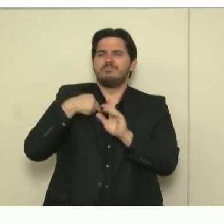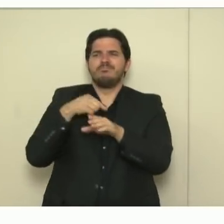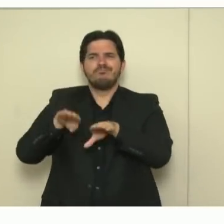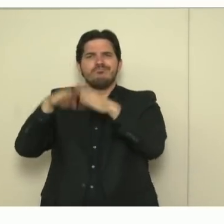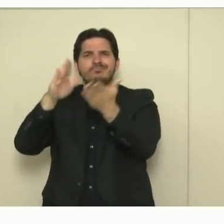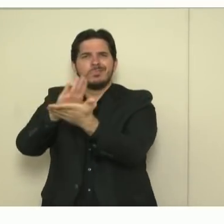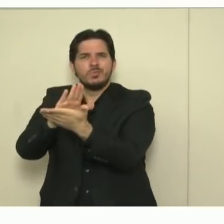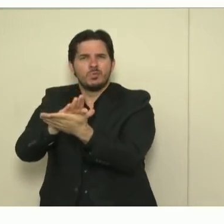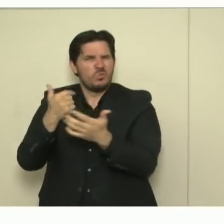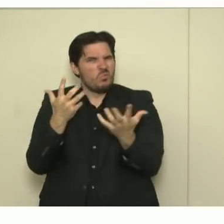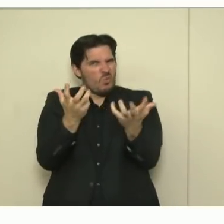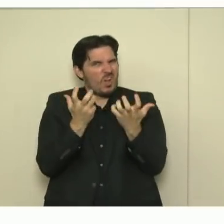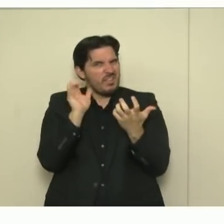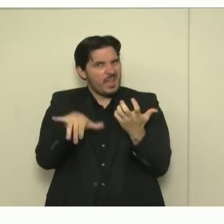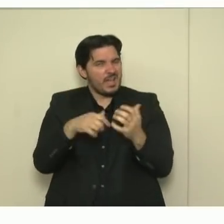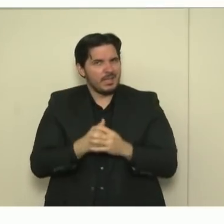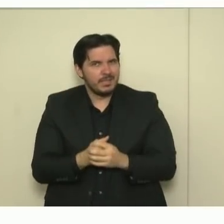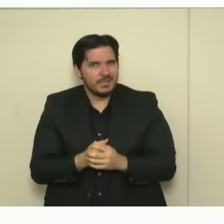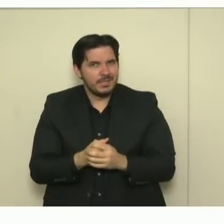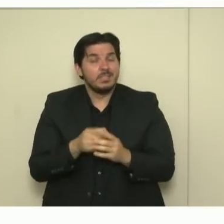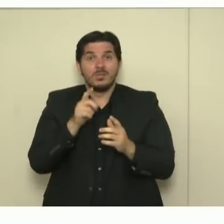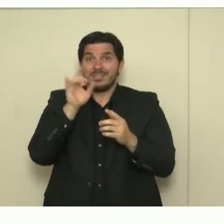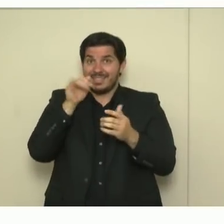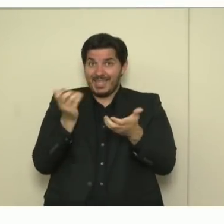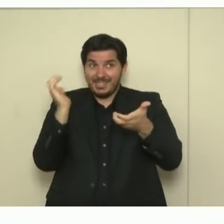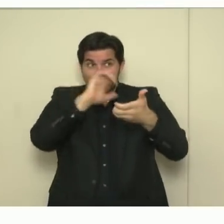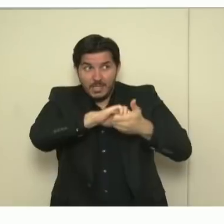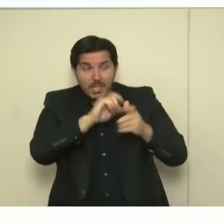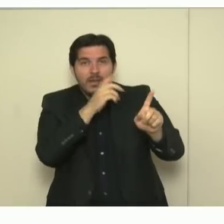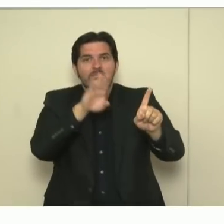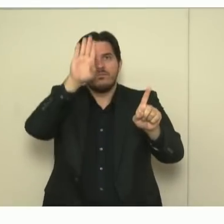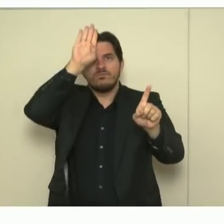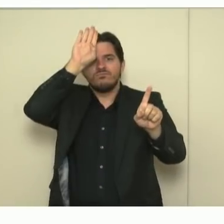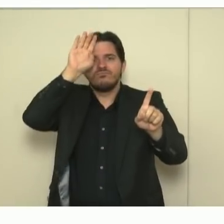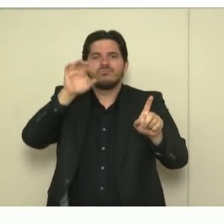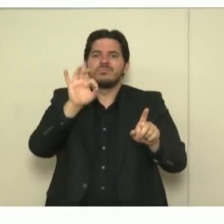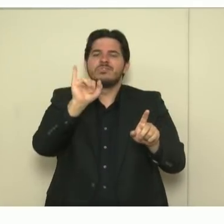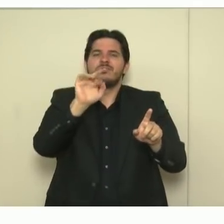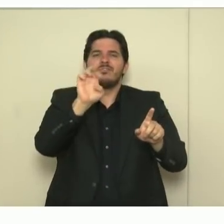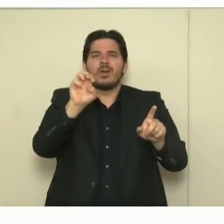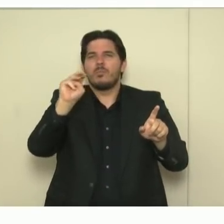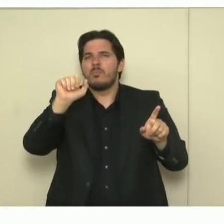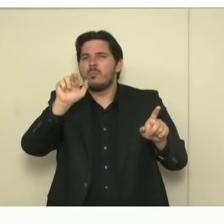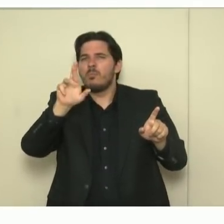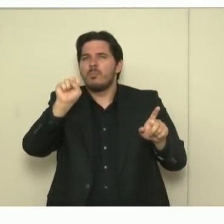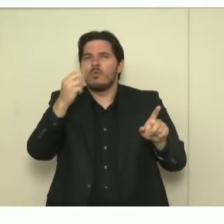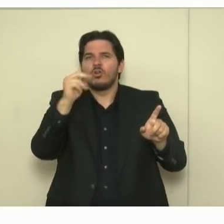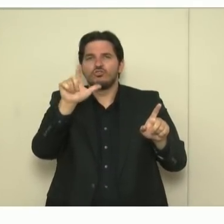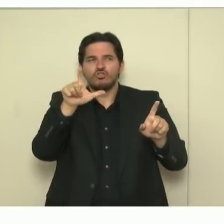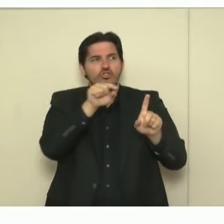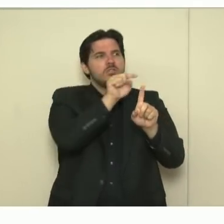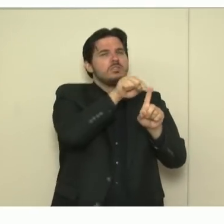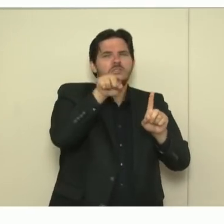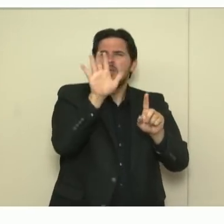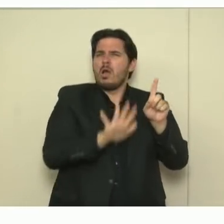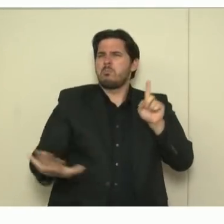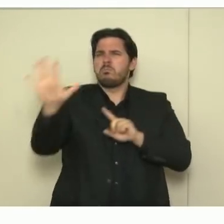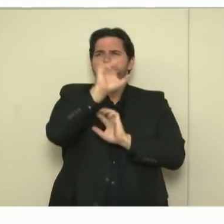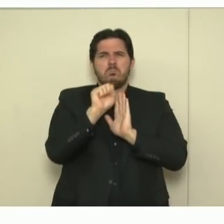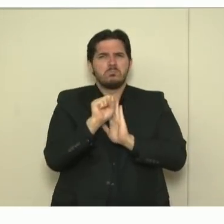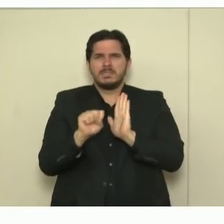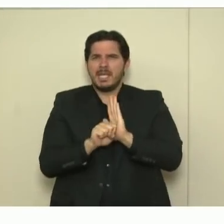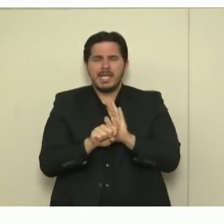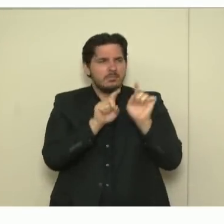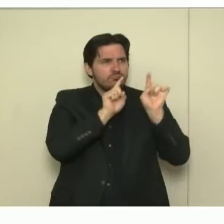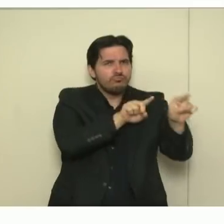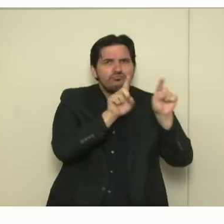fire marshals from around the state who have been partnering with us. They've been going out and offering support to districts both around PPE usage